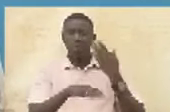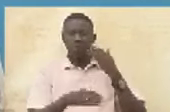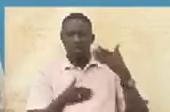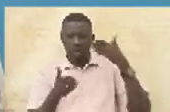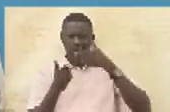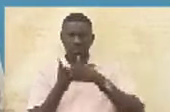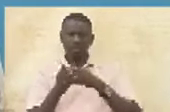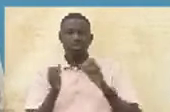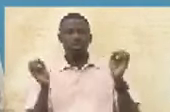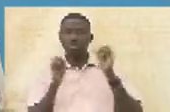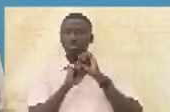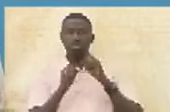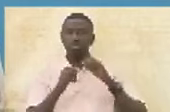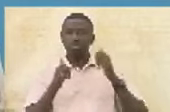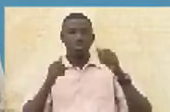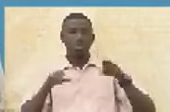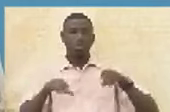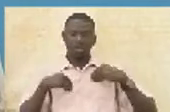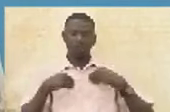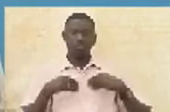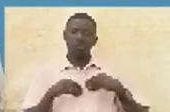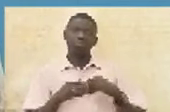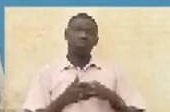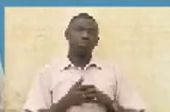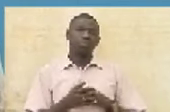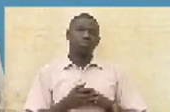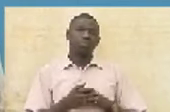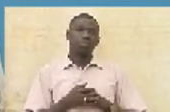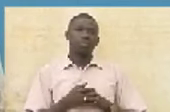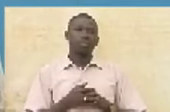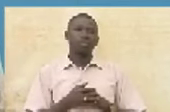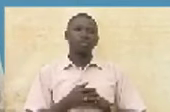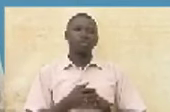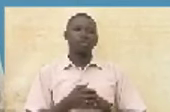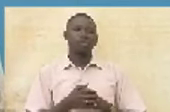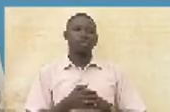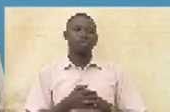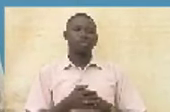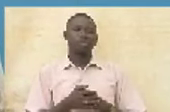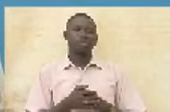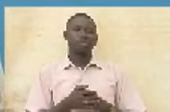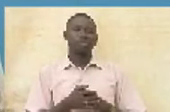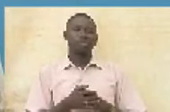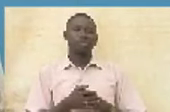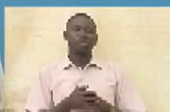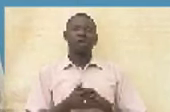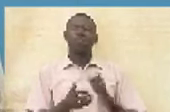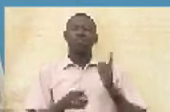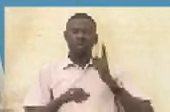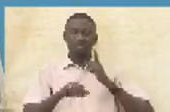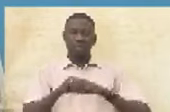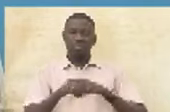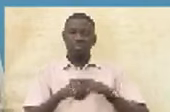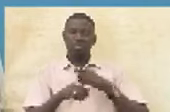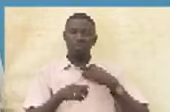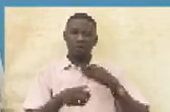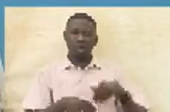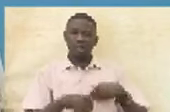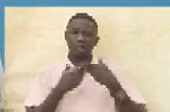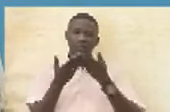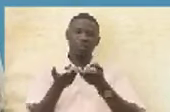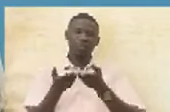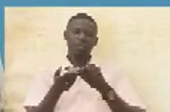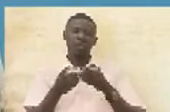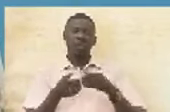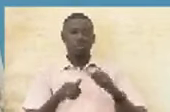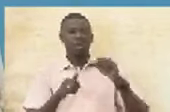At what time were you asked to go in there again and take the medicine? What montro what jumalam kotake na rena